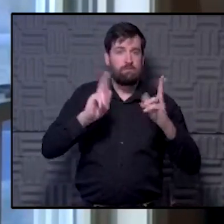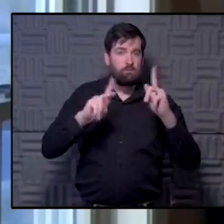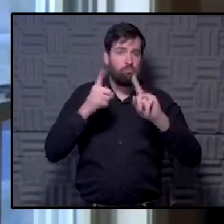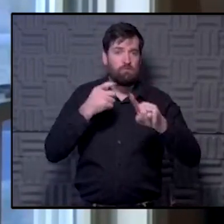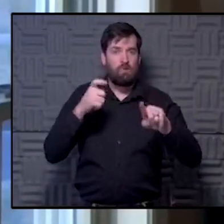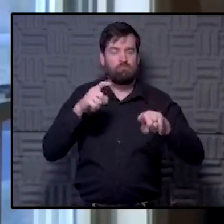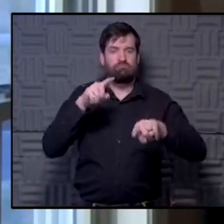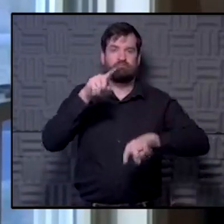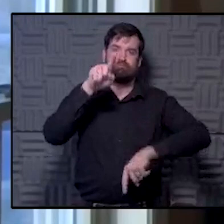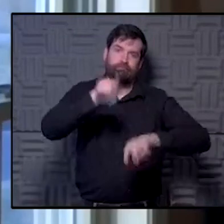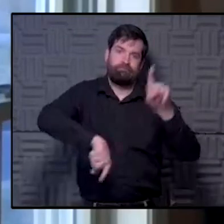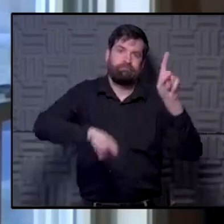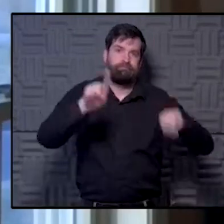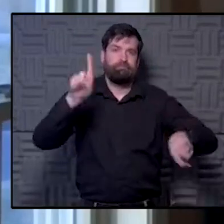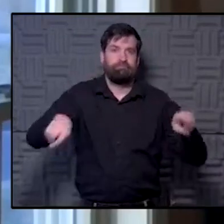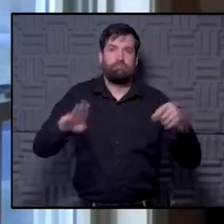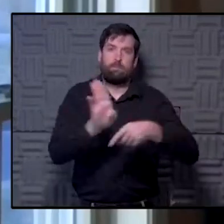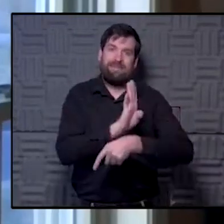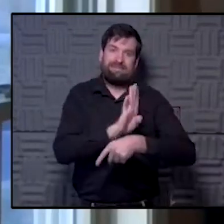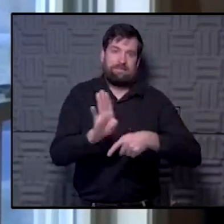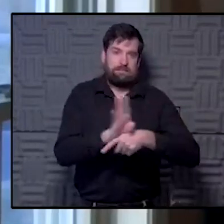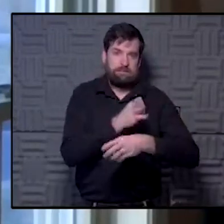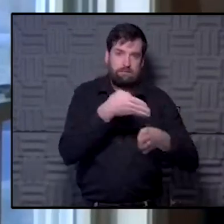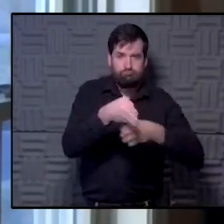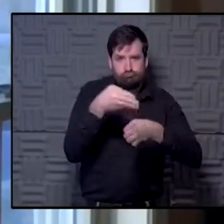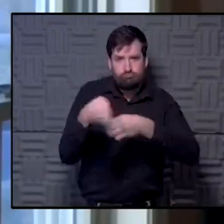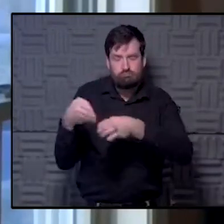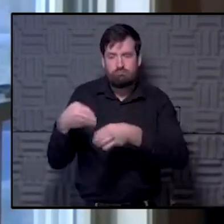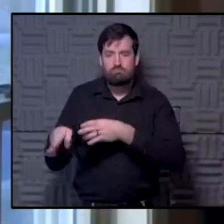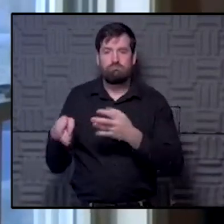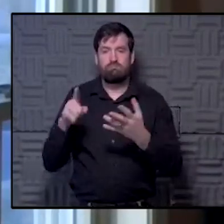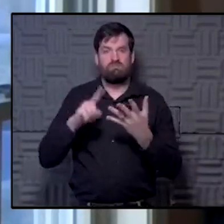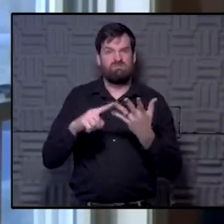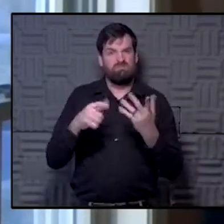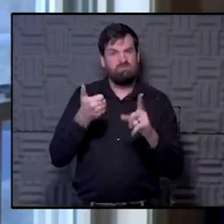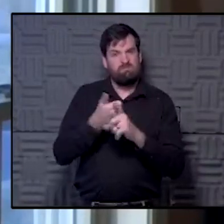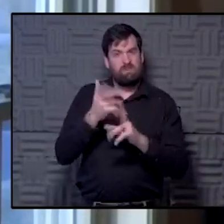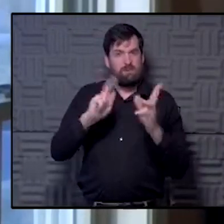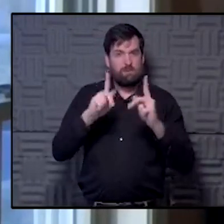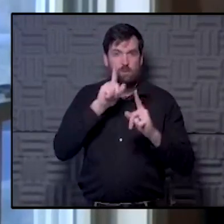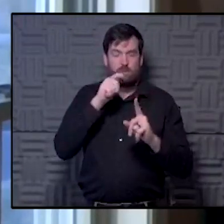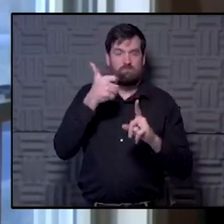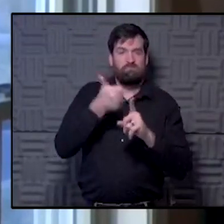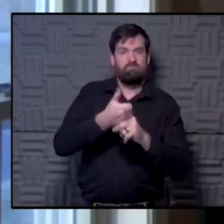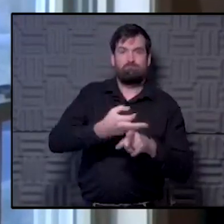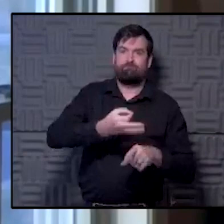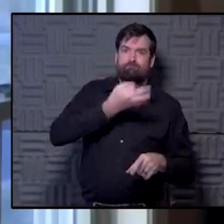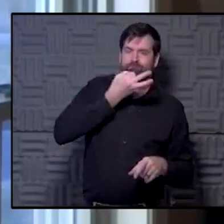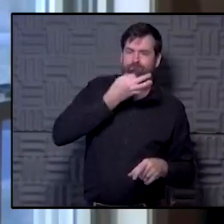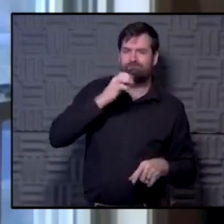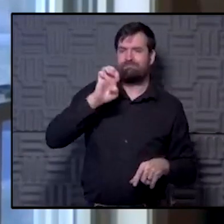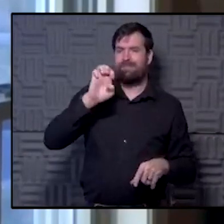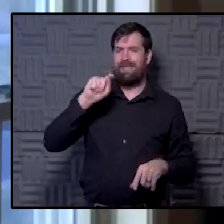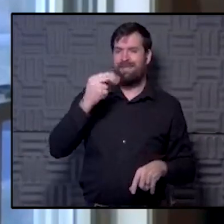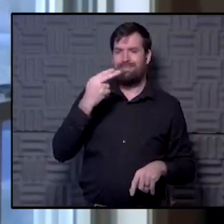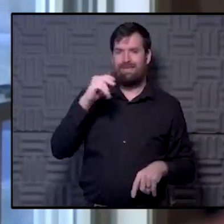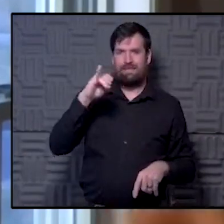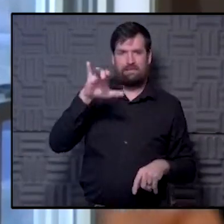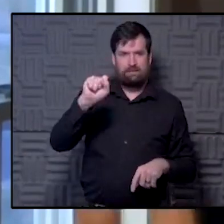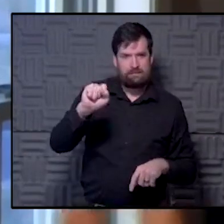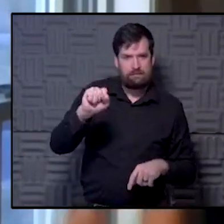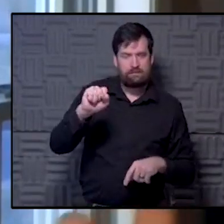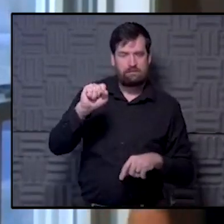different business sectors. It includes ethicists, so people who are really thinking about